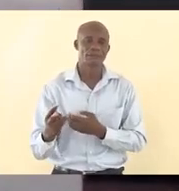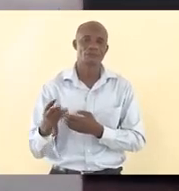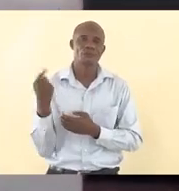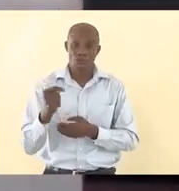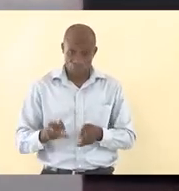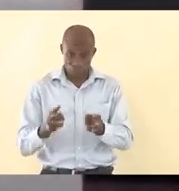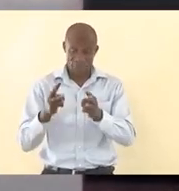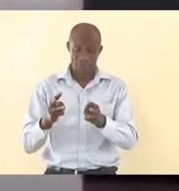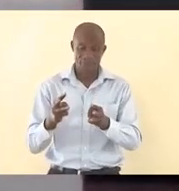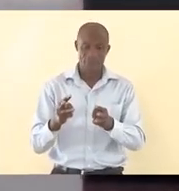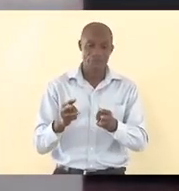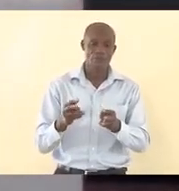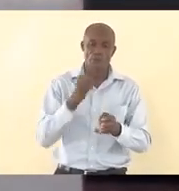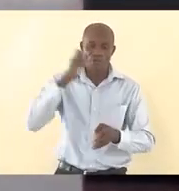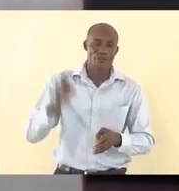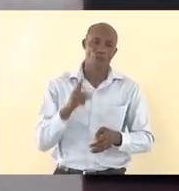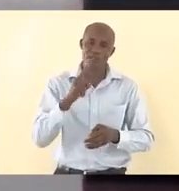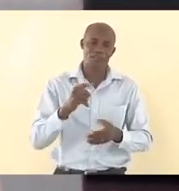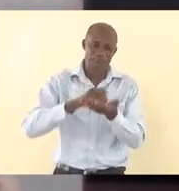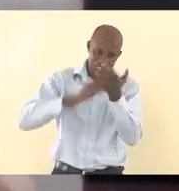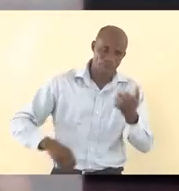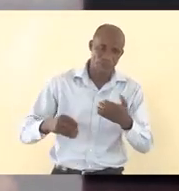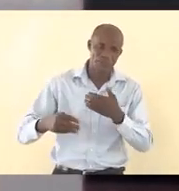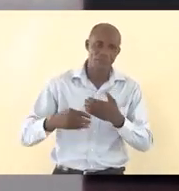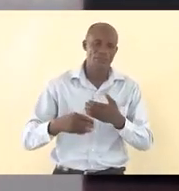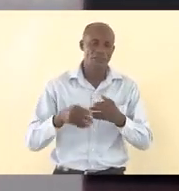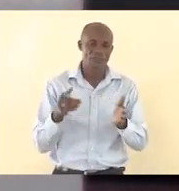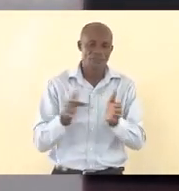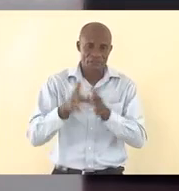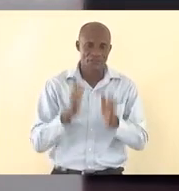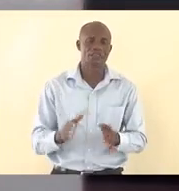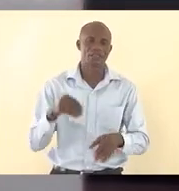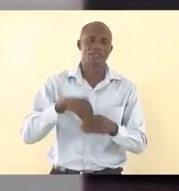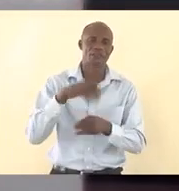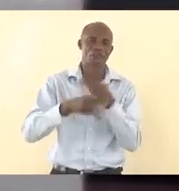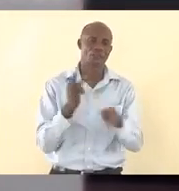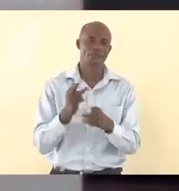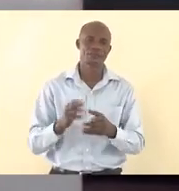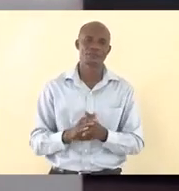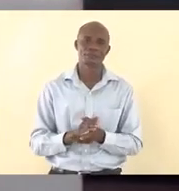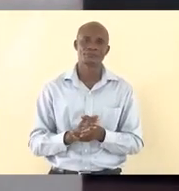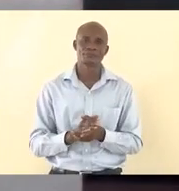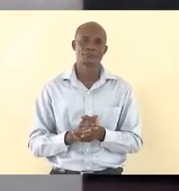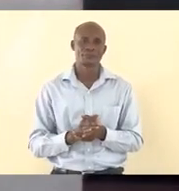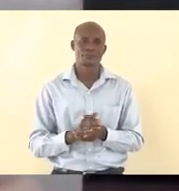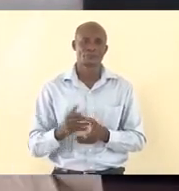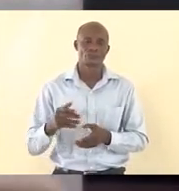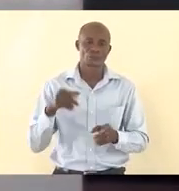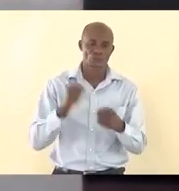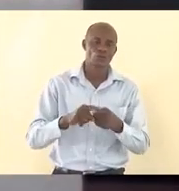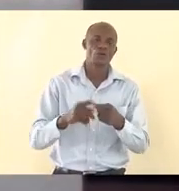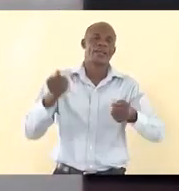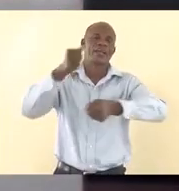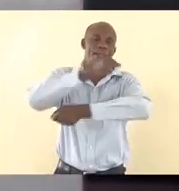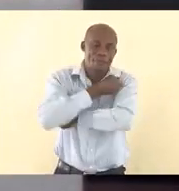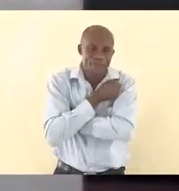way the evil one is taking Christians away is the evil one is making Christians to be in the world and of the world, to